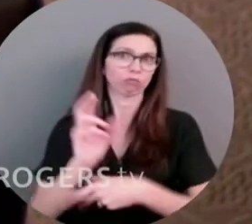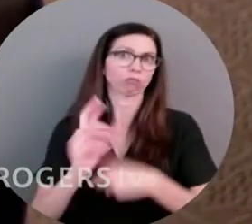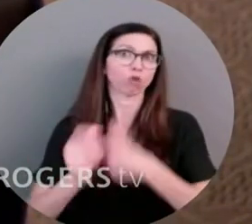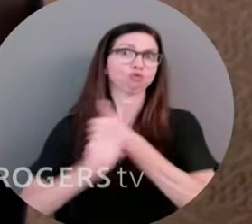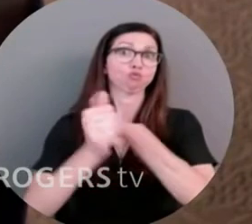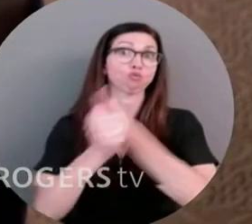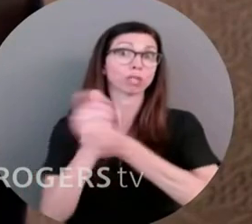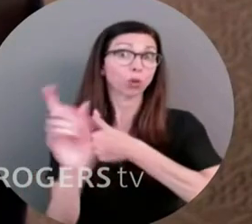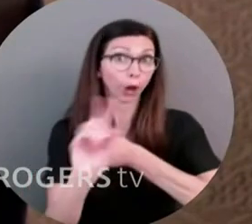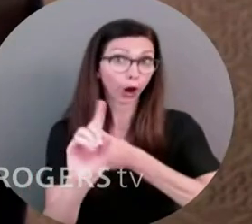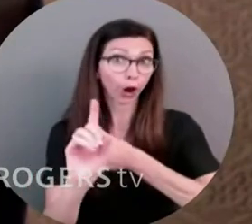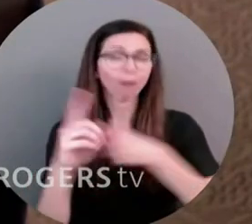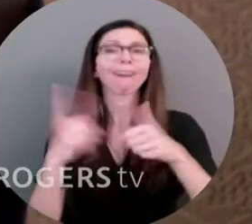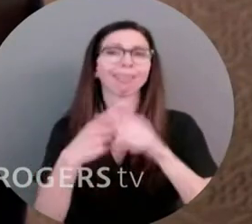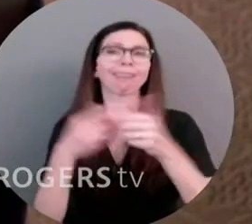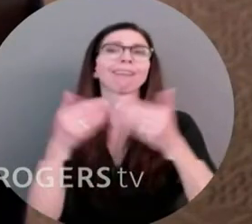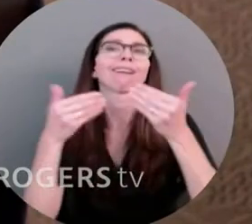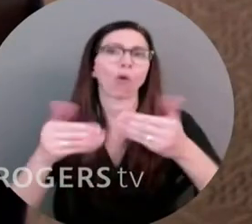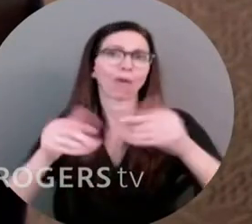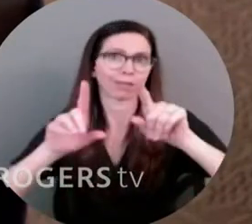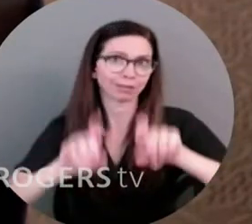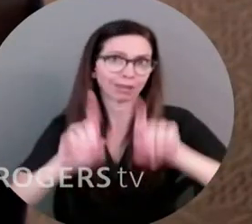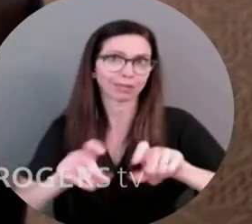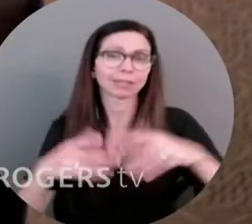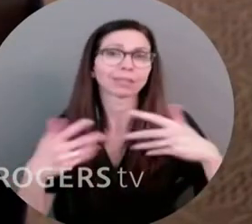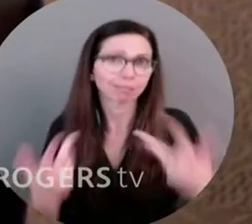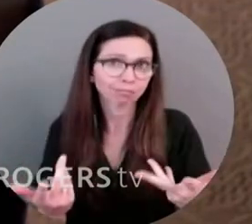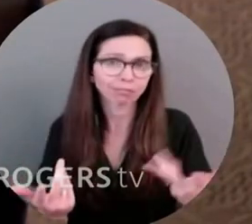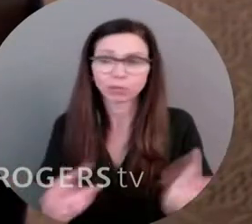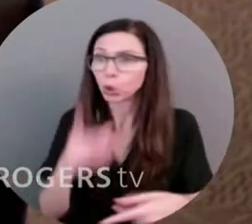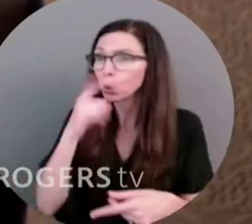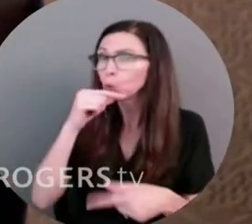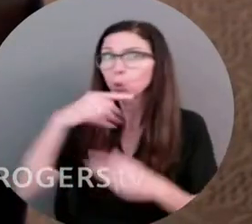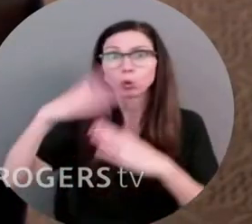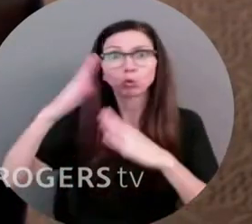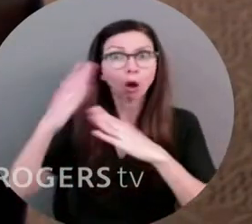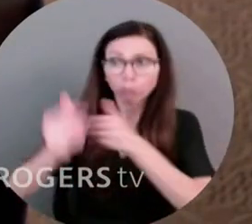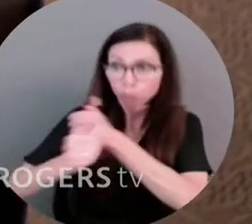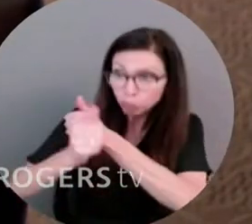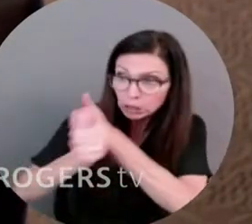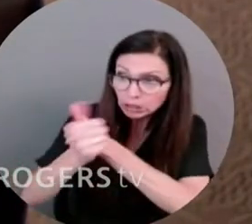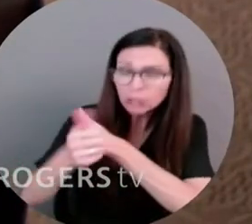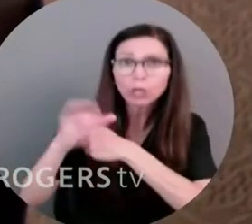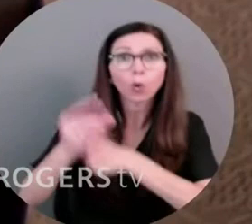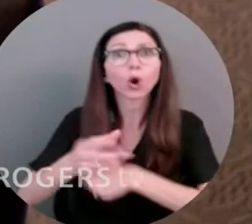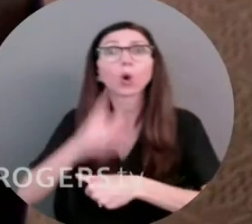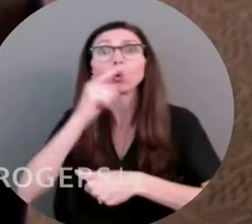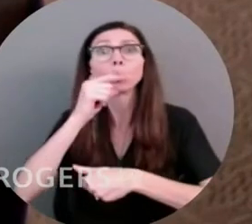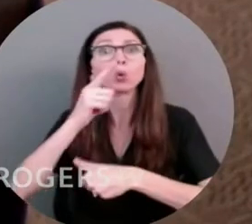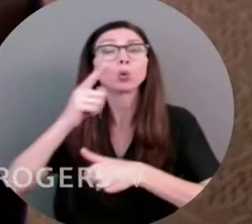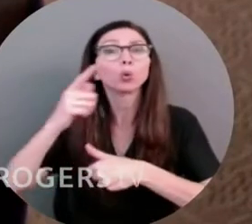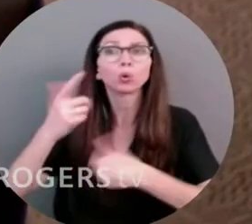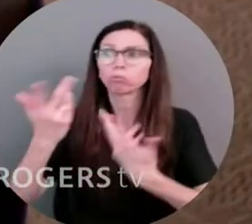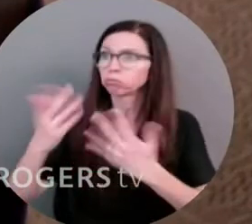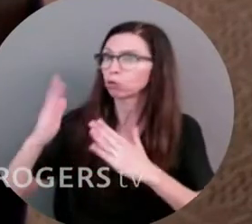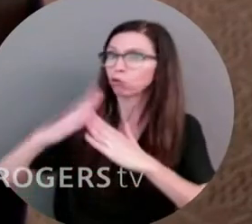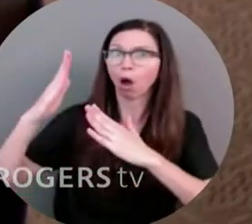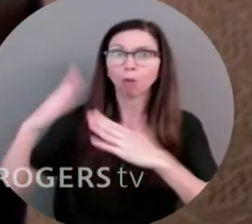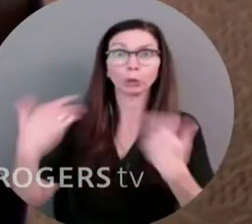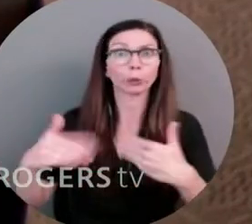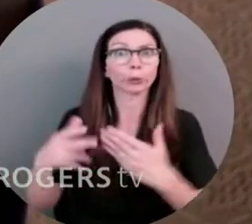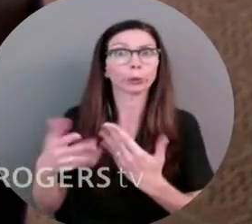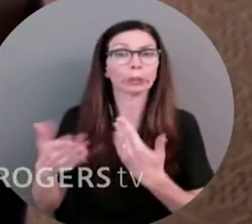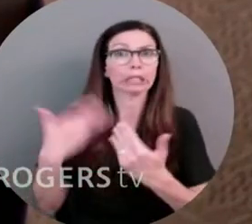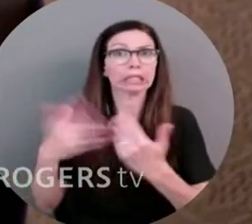in the worst situations or have the most challenge are going to be tested more frequently. The